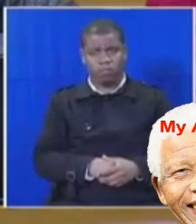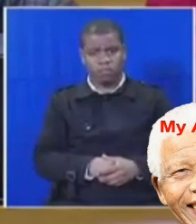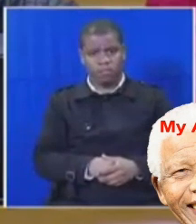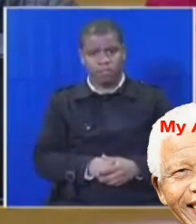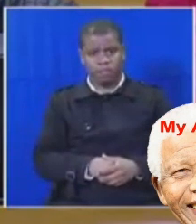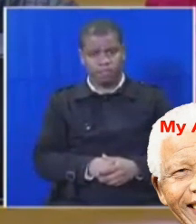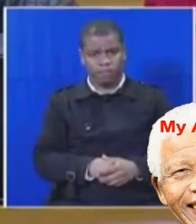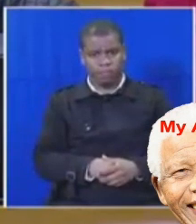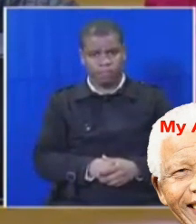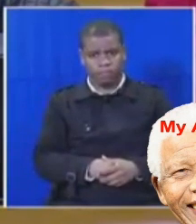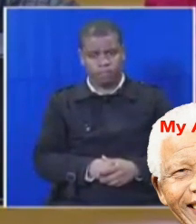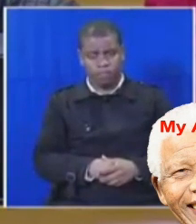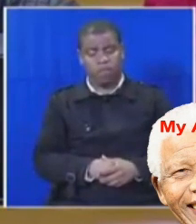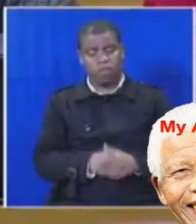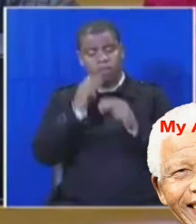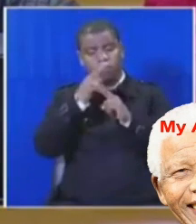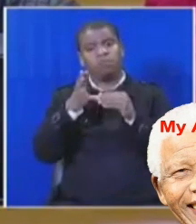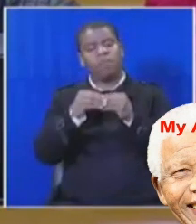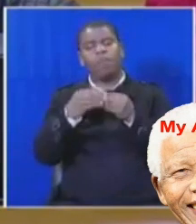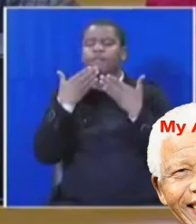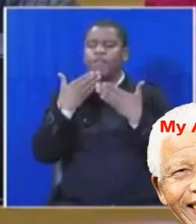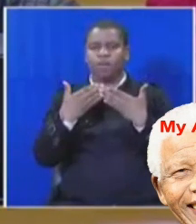not. Honorable member, So thank unless you if very he much.